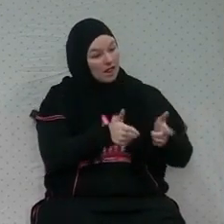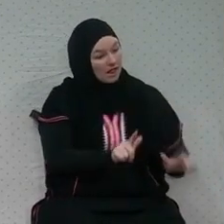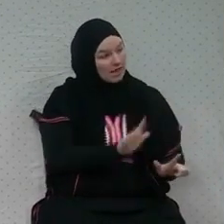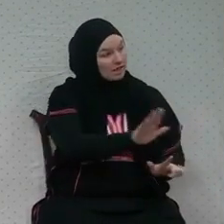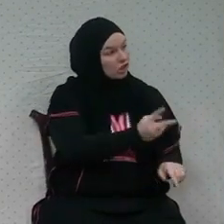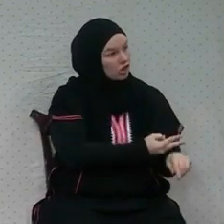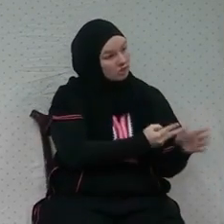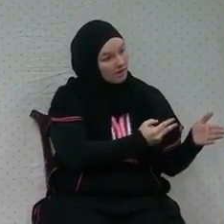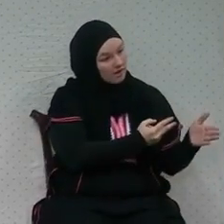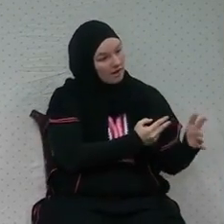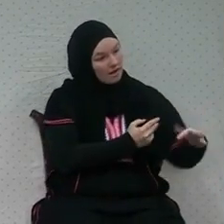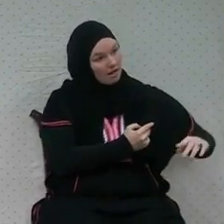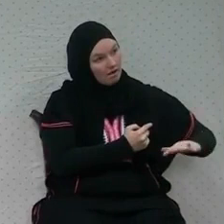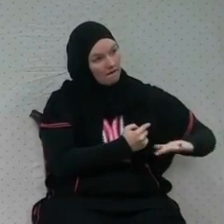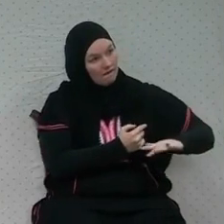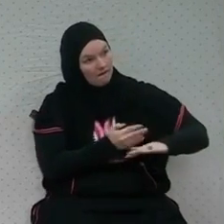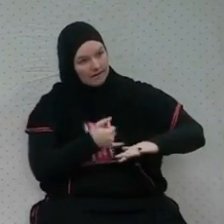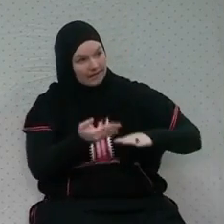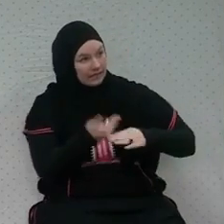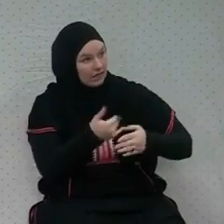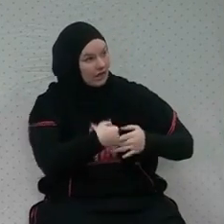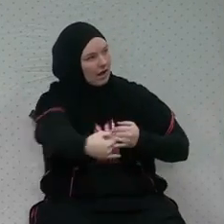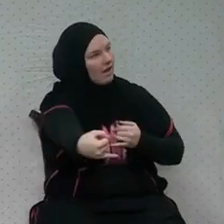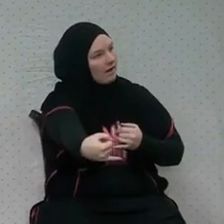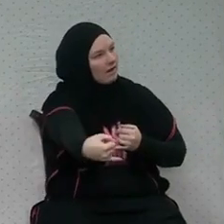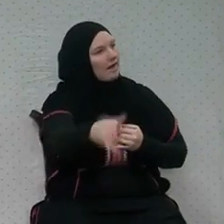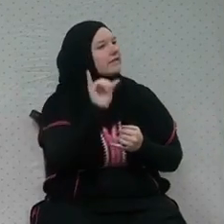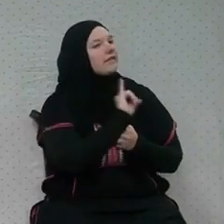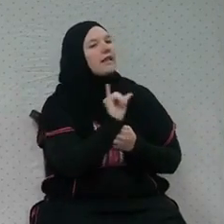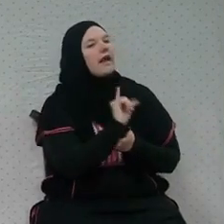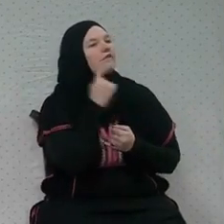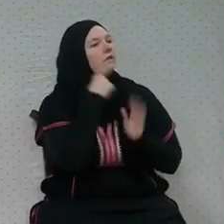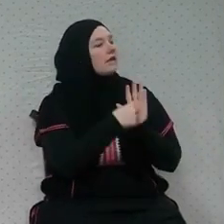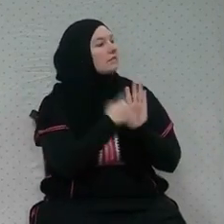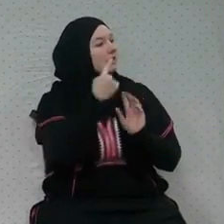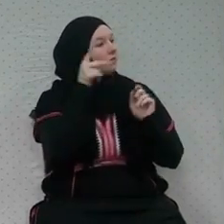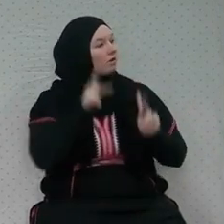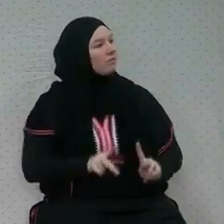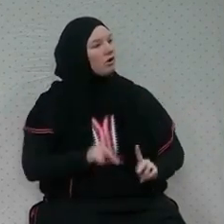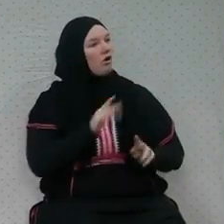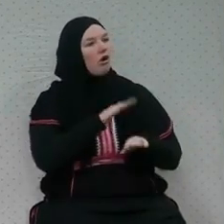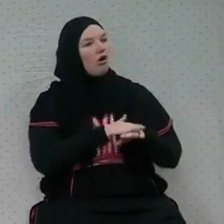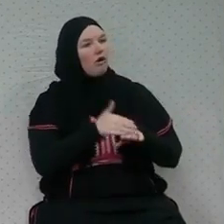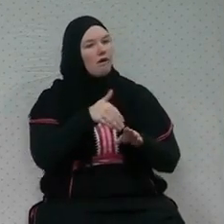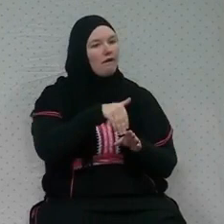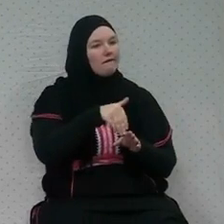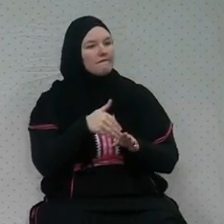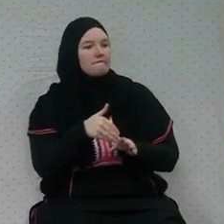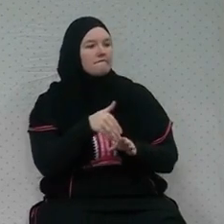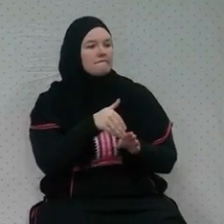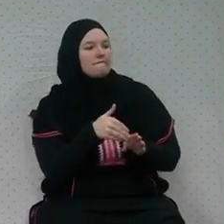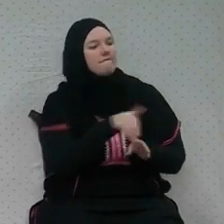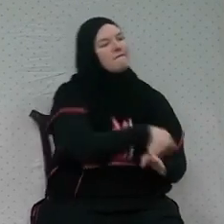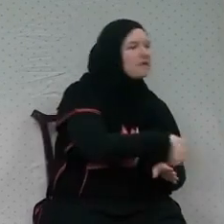by, it is like somebody who is on the verge of getting into